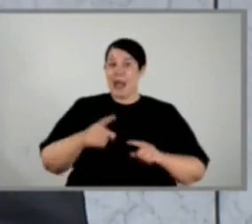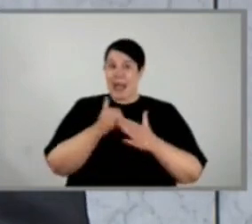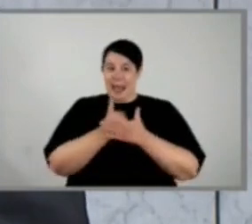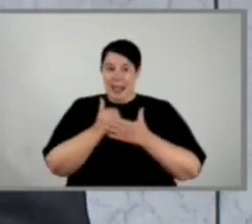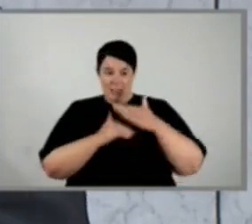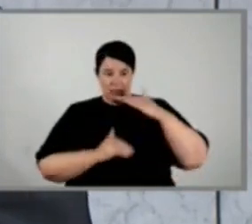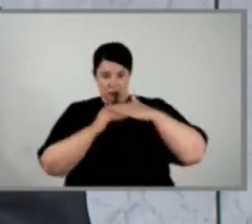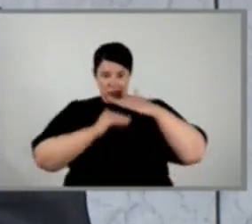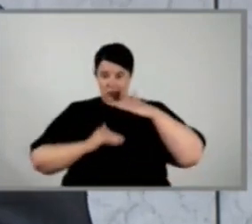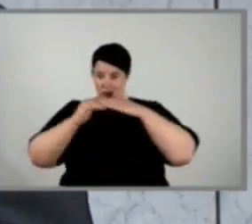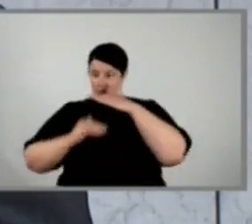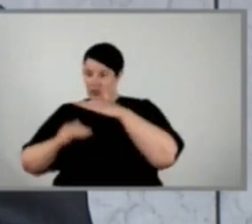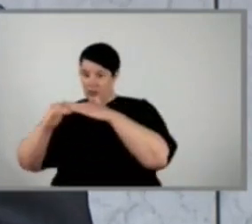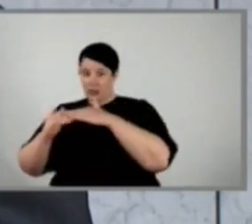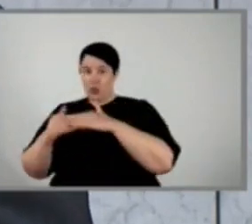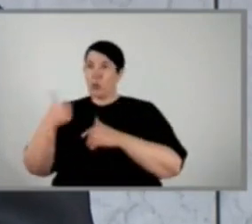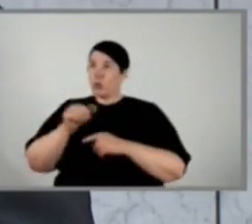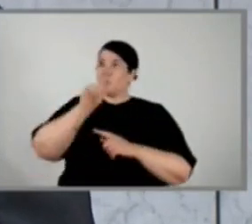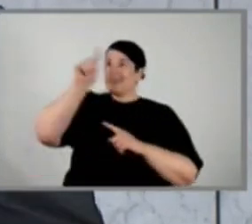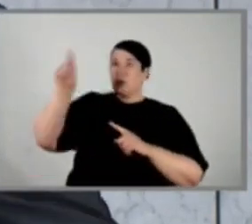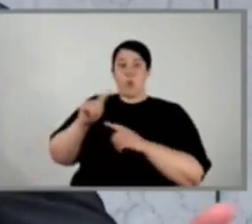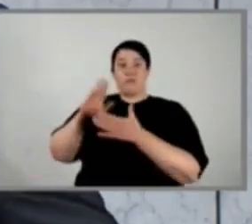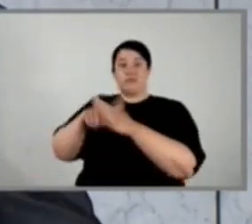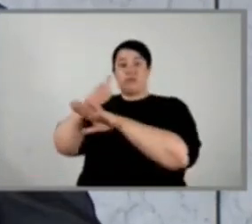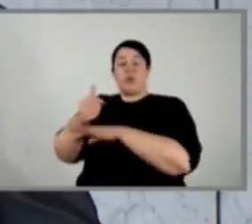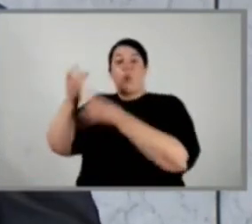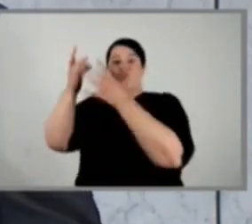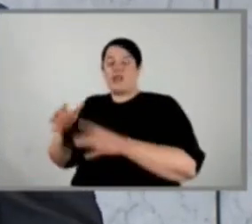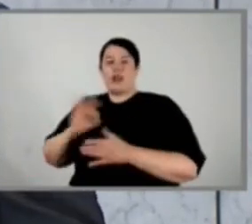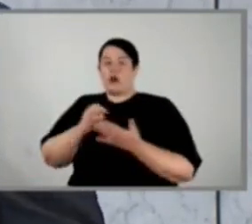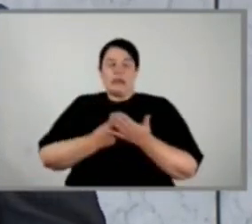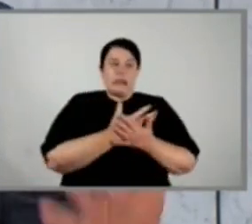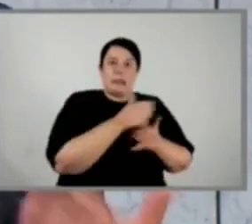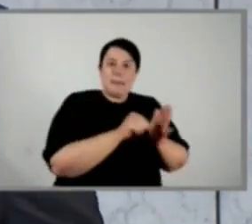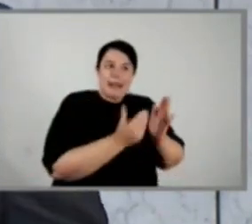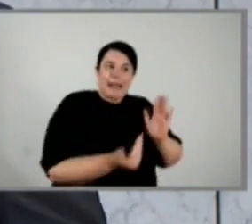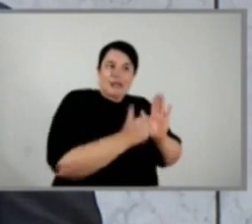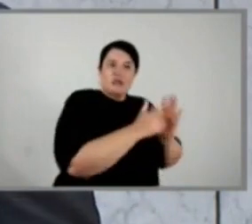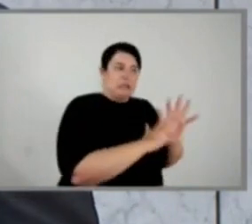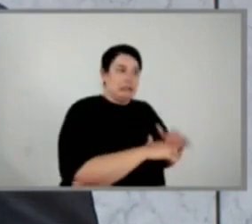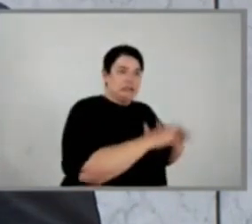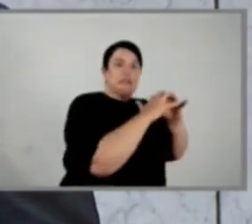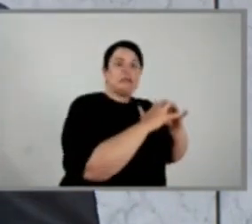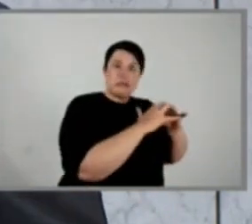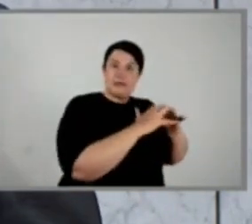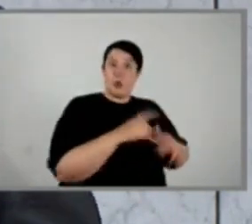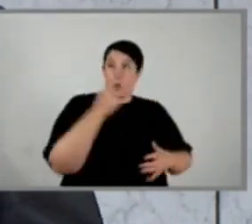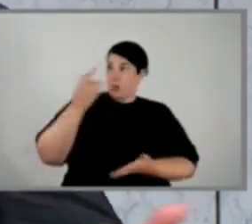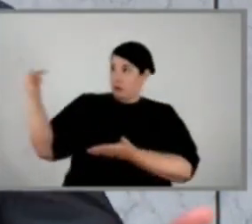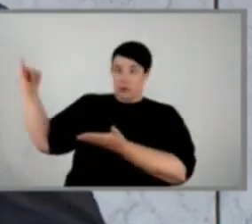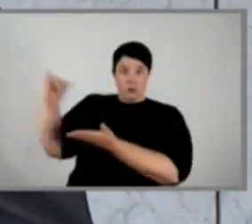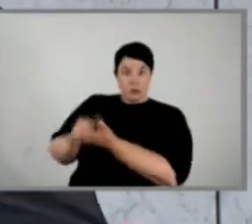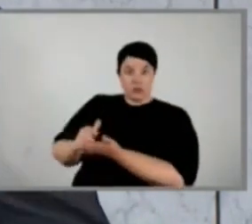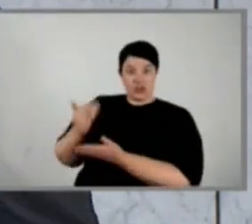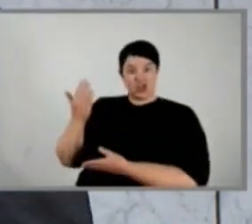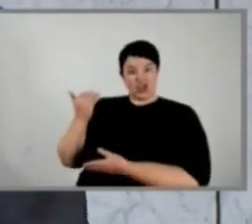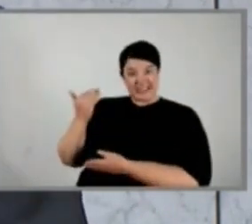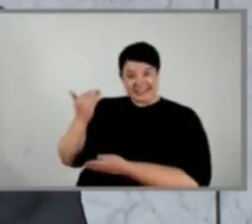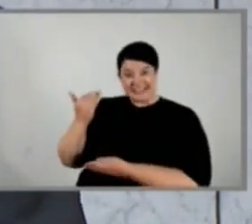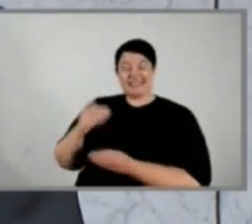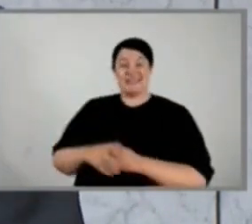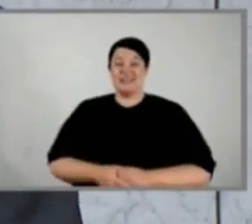we will use those ports. And as I said, we have 8 charters running now. 1 has just returned, and as more, if they